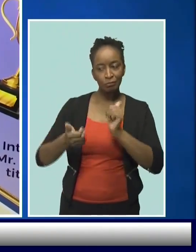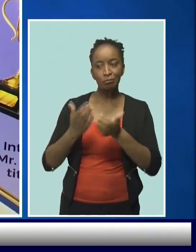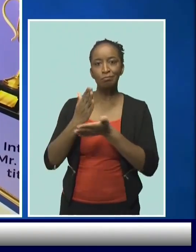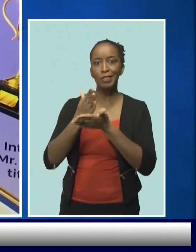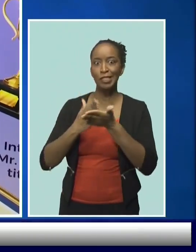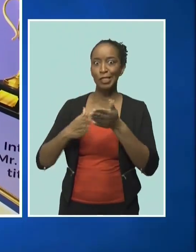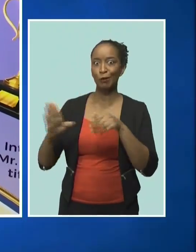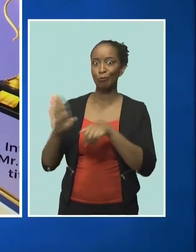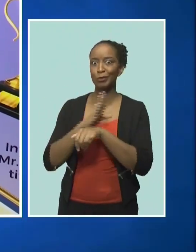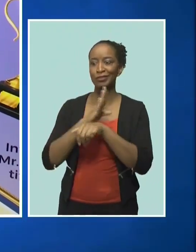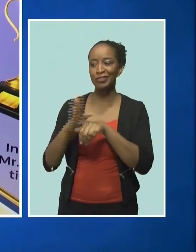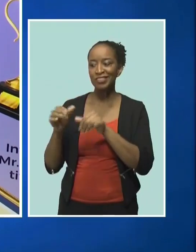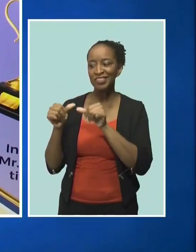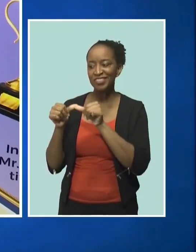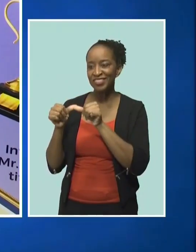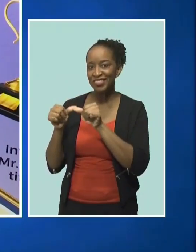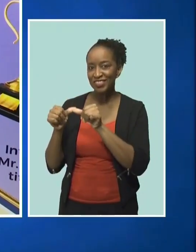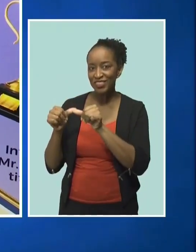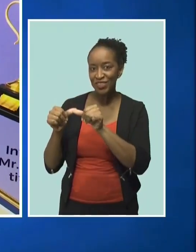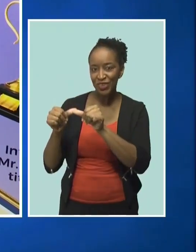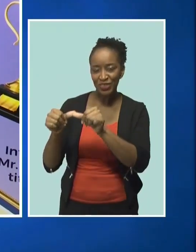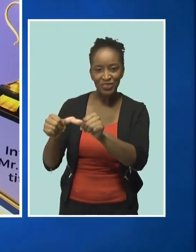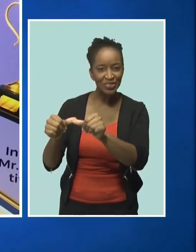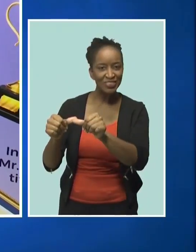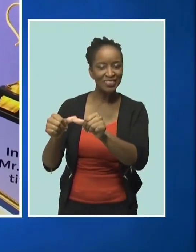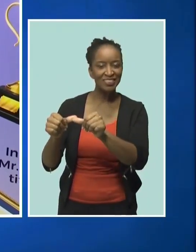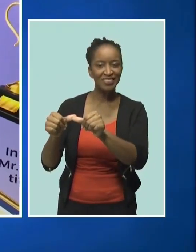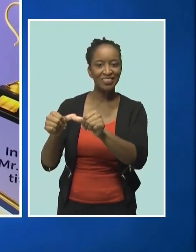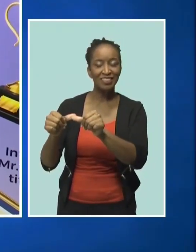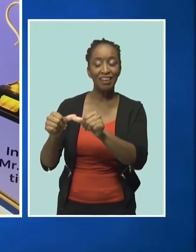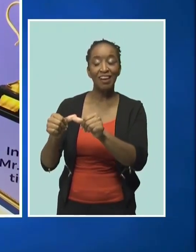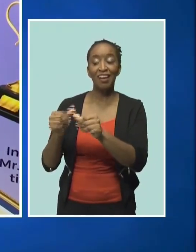and proudly so as well. And a number of these boys who are actually